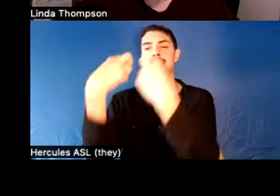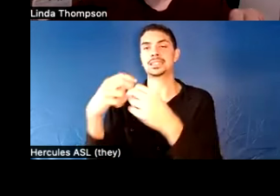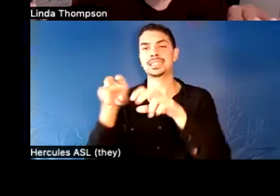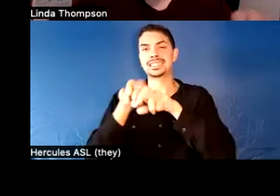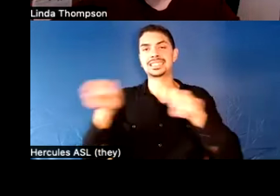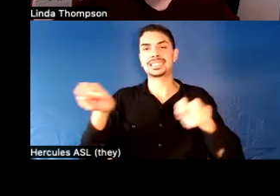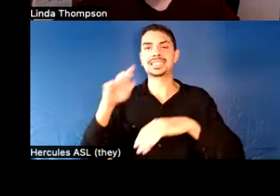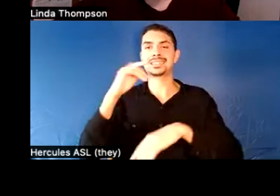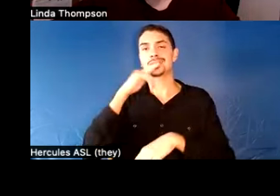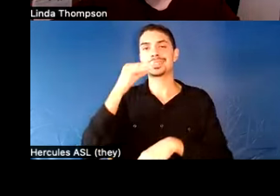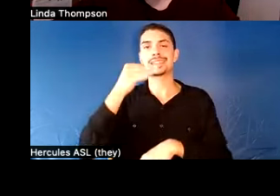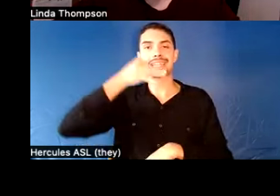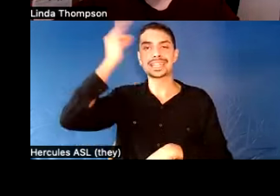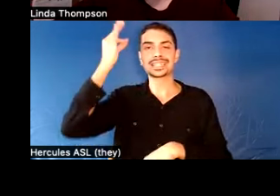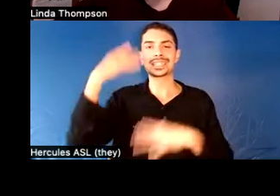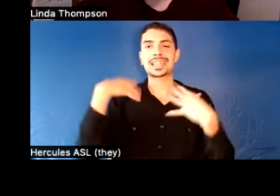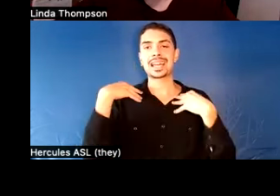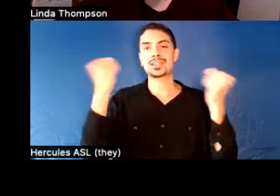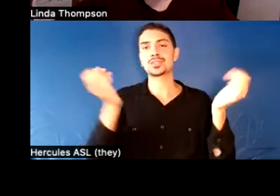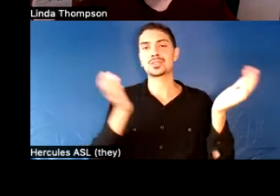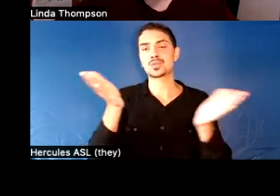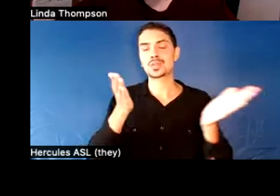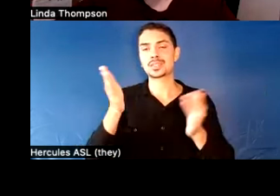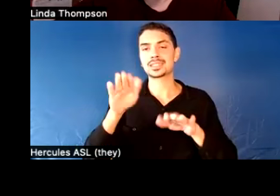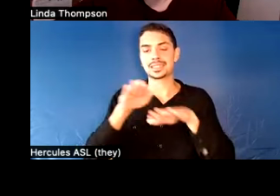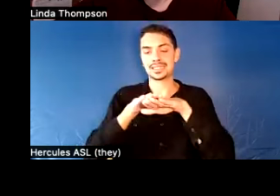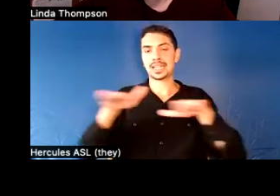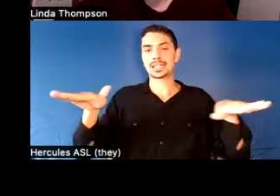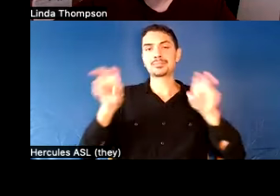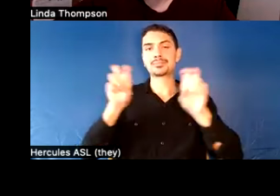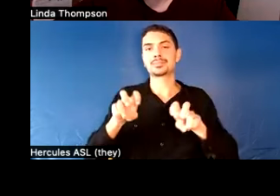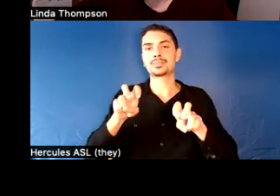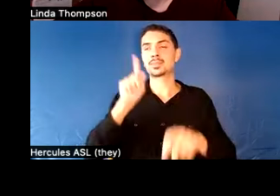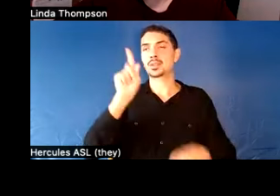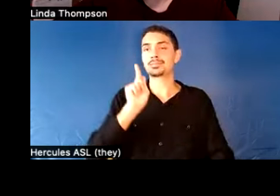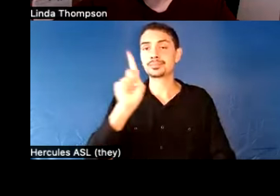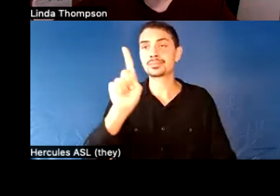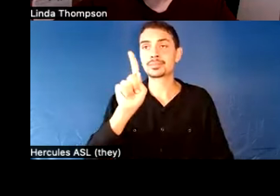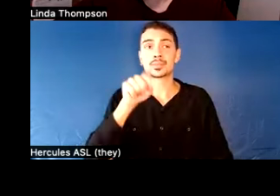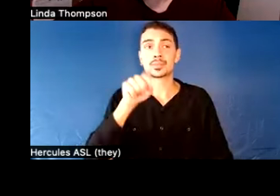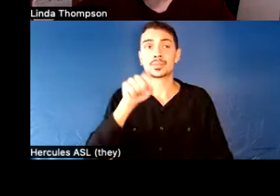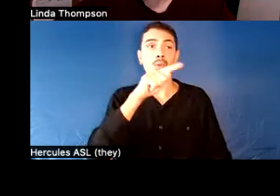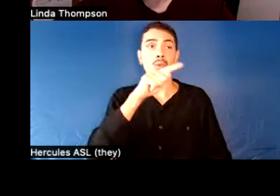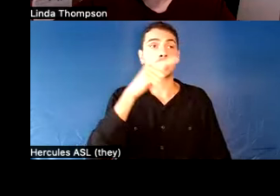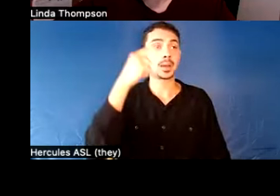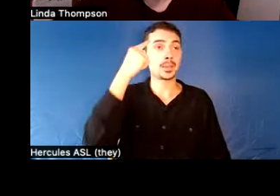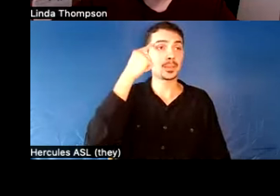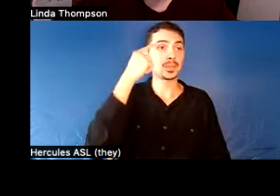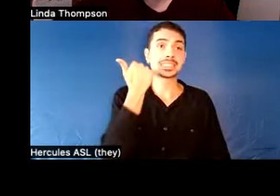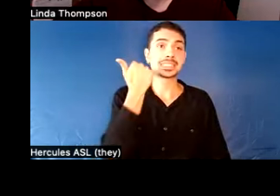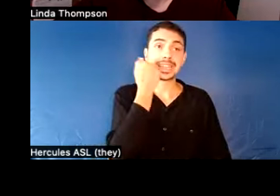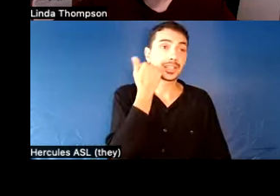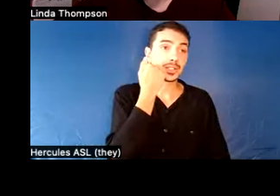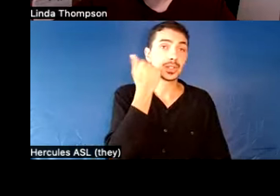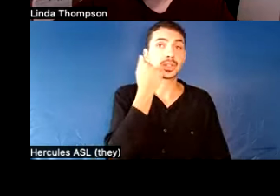Service, would get there, and then they ask where you're going, to dental, medical, or mental health.